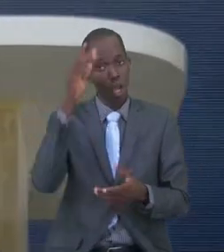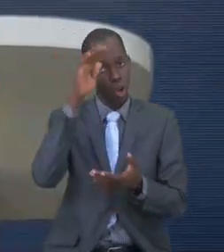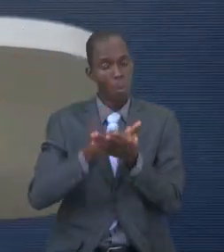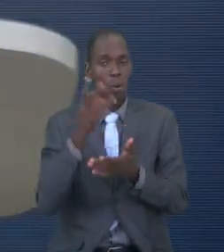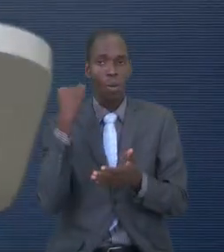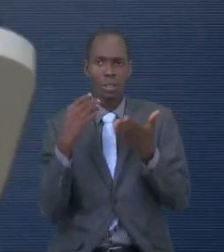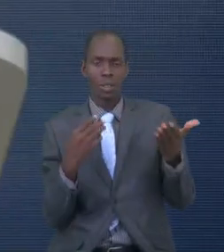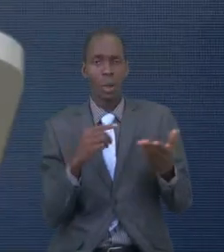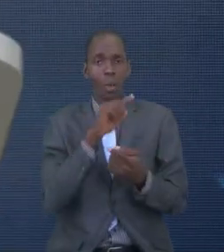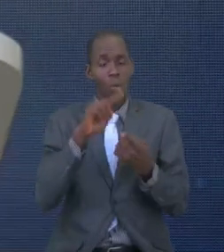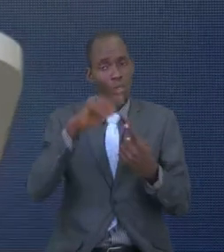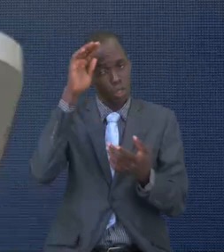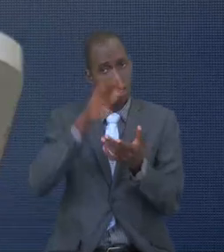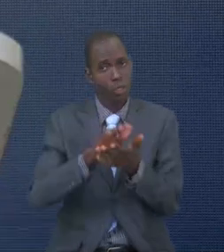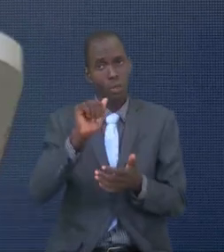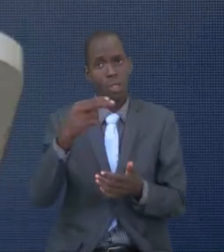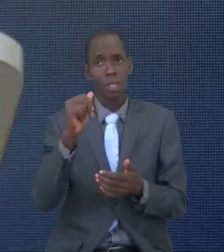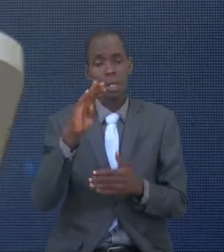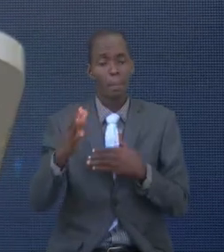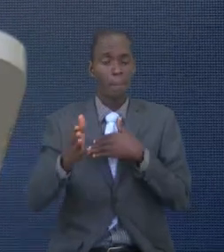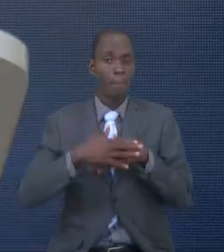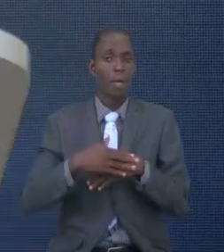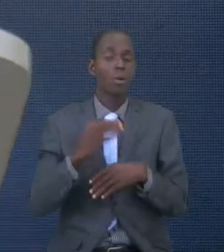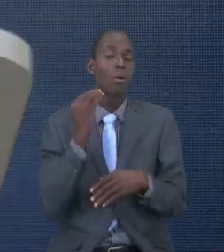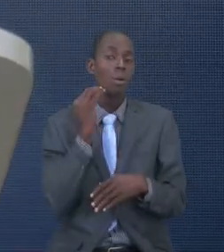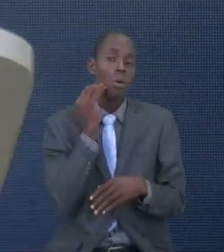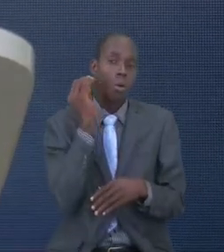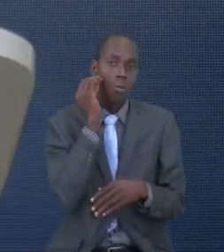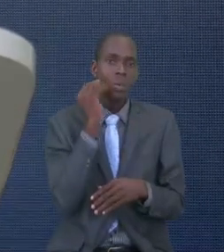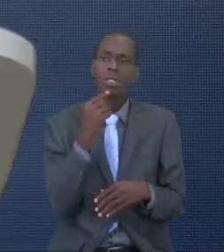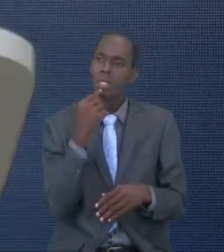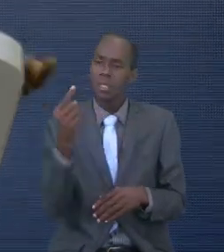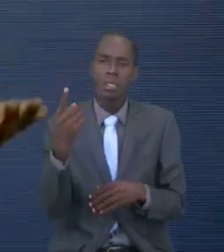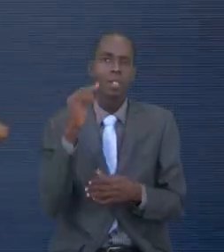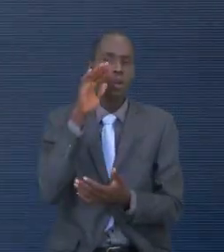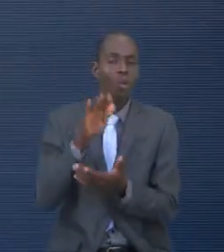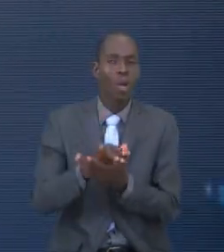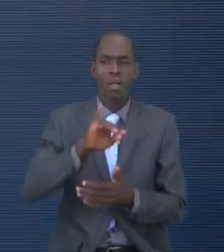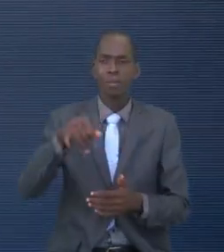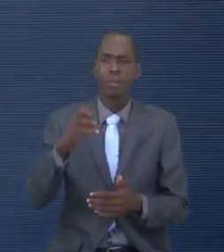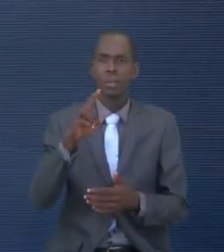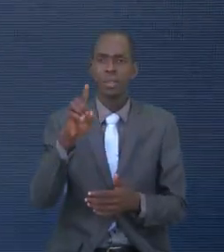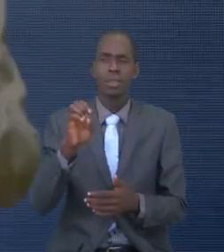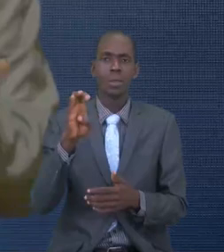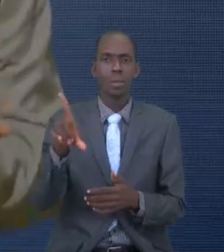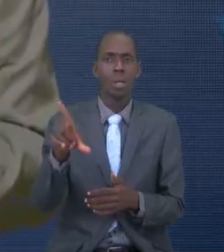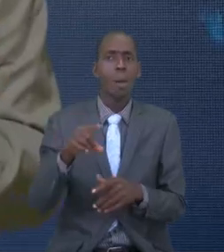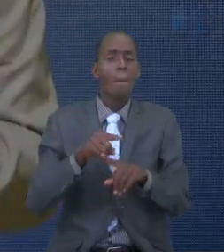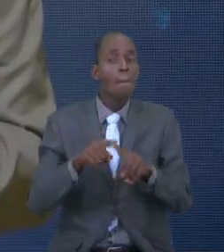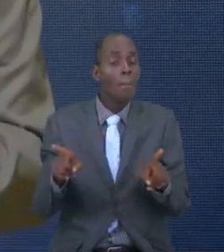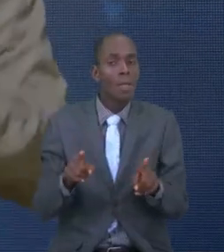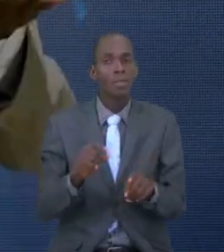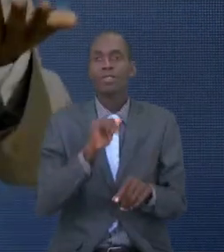back home, Ahab told Jezebel. He didn't tell her of the